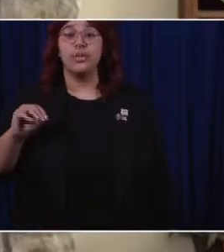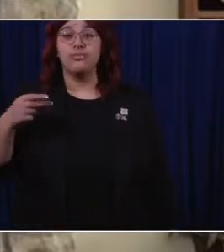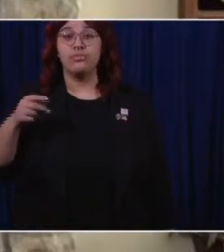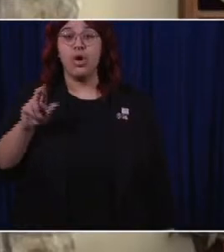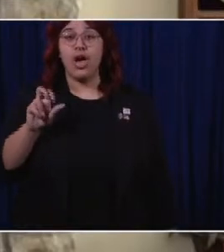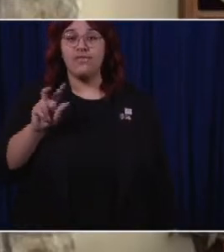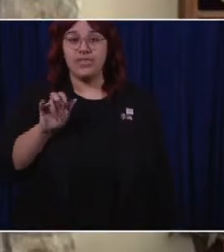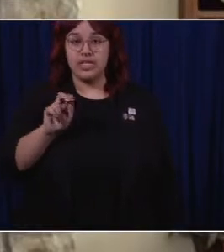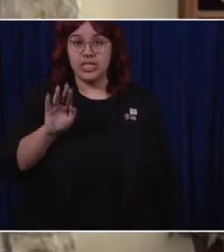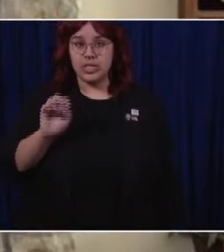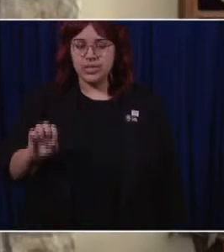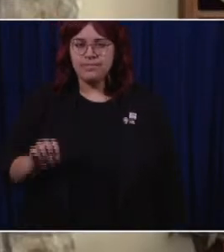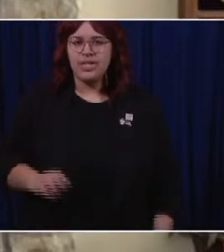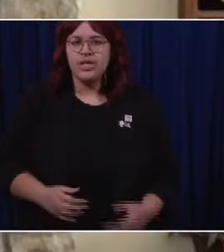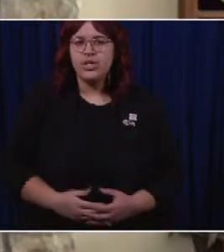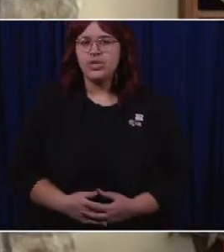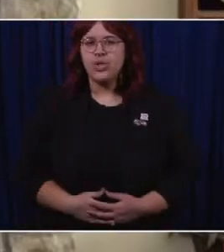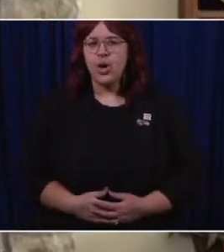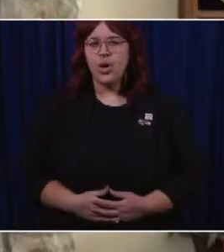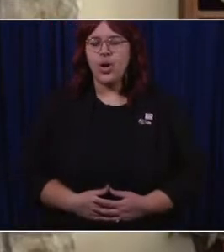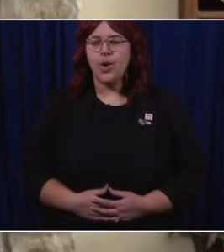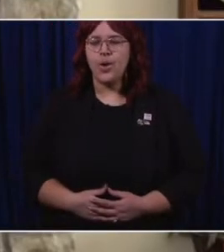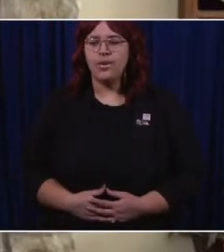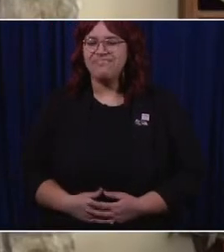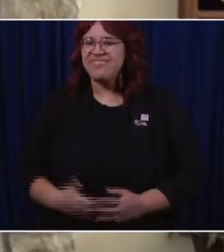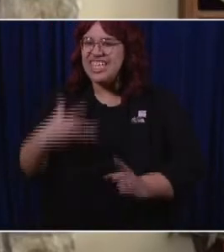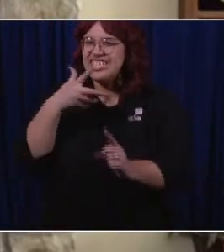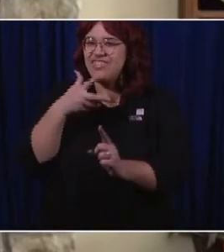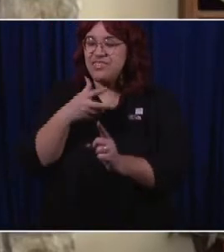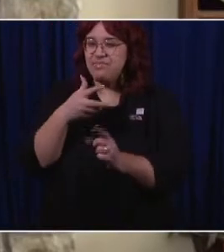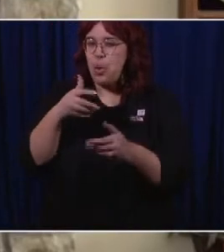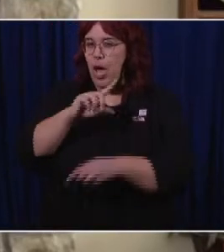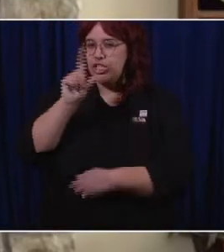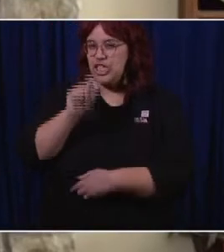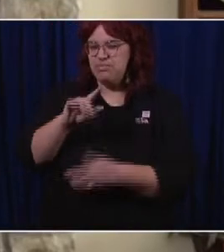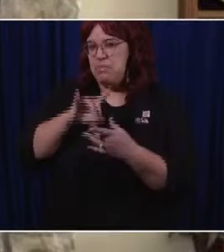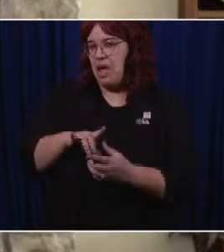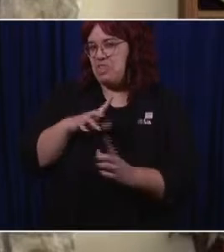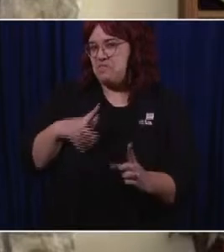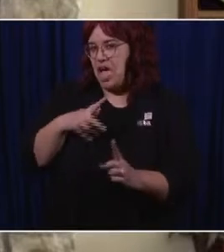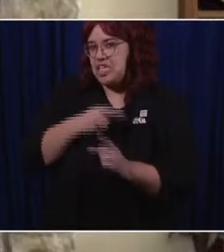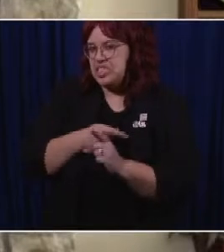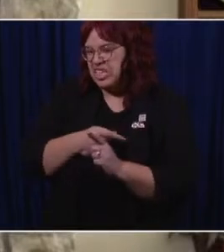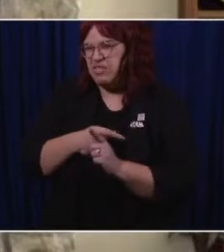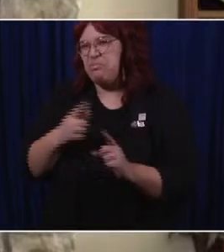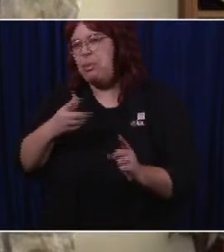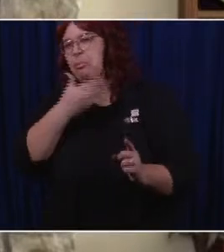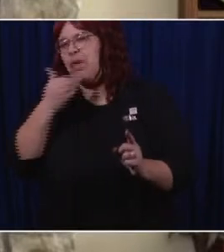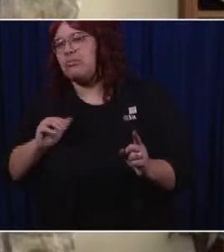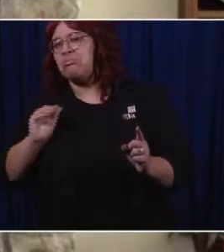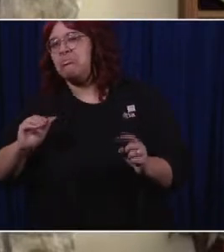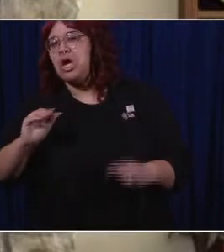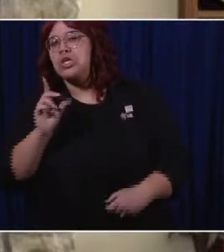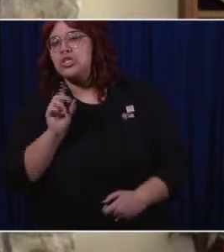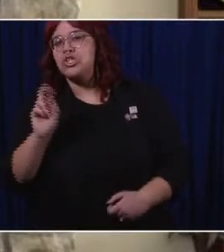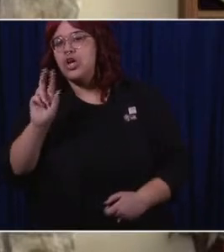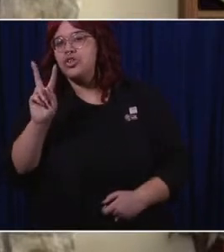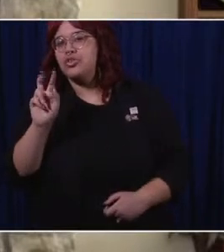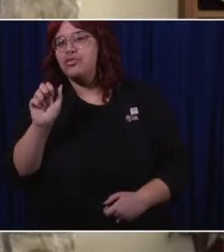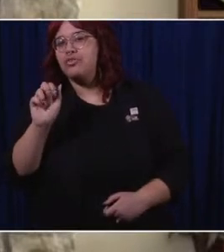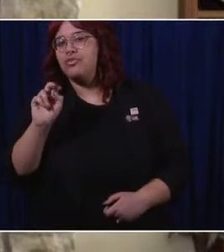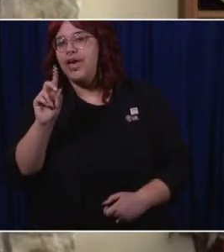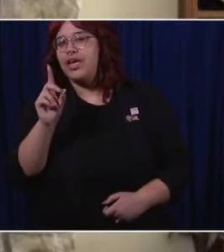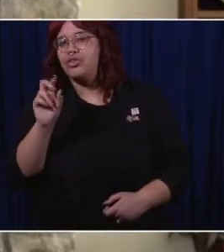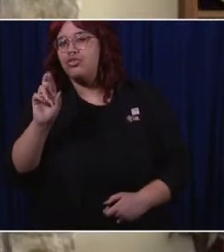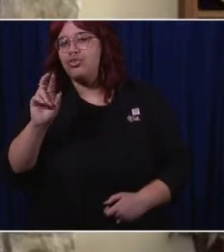The vaccine, this is probably a question that's better for Dr. Vanderhoff. Vaccine companies are already talking about altering their vaccines so